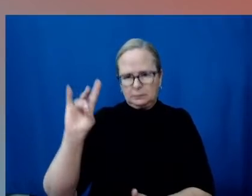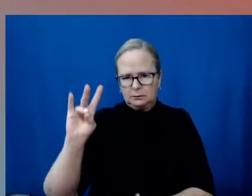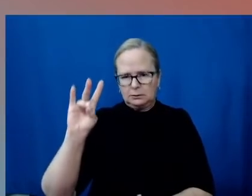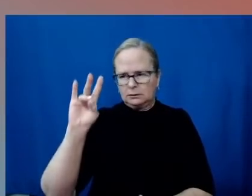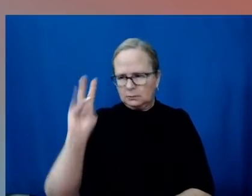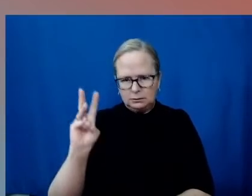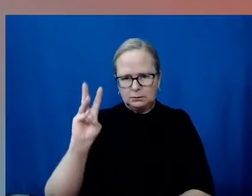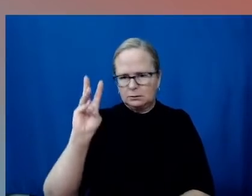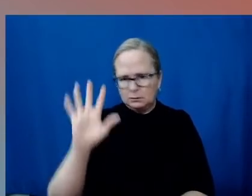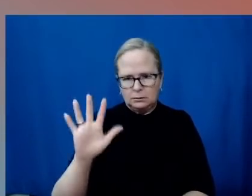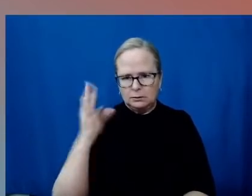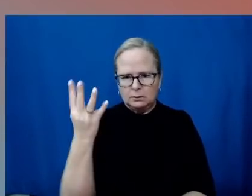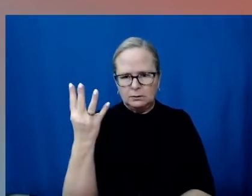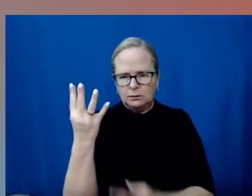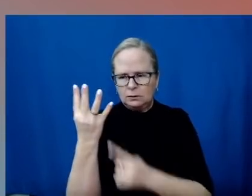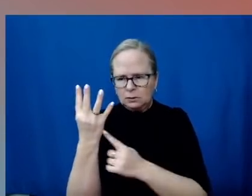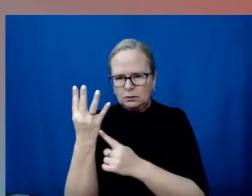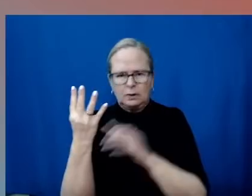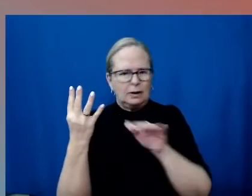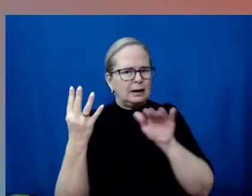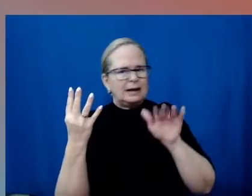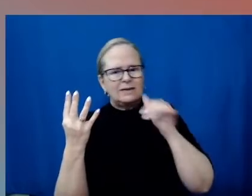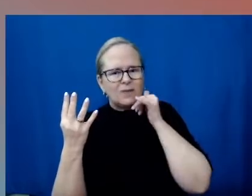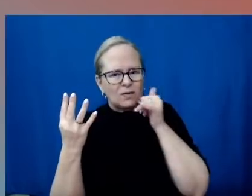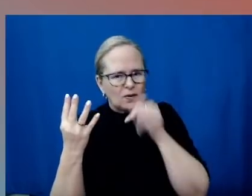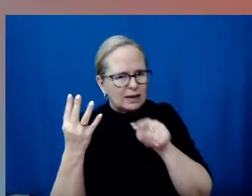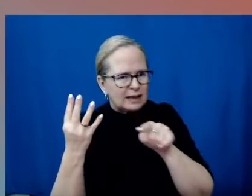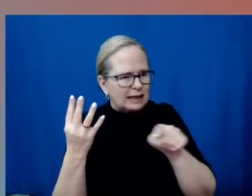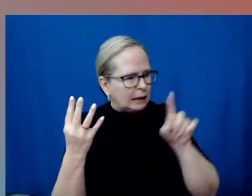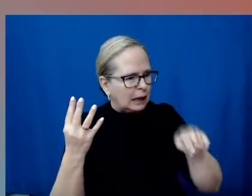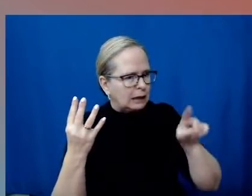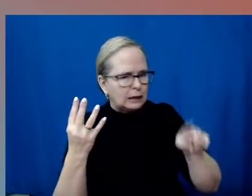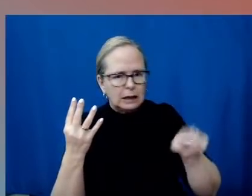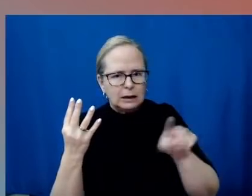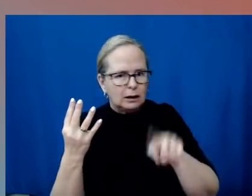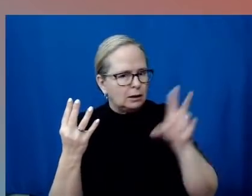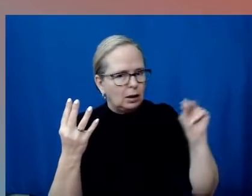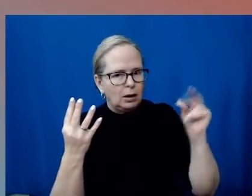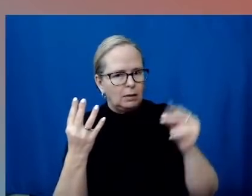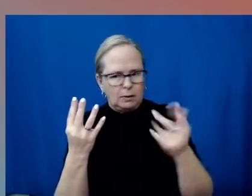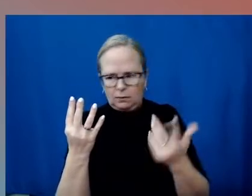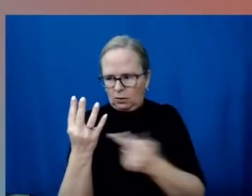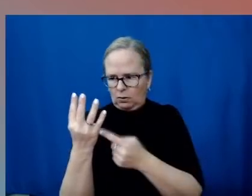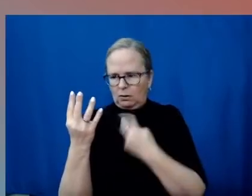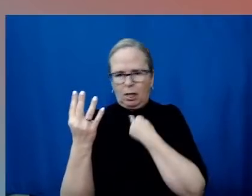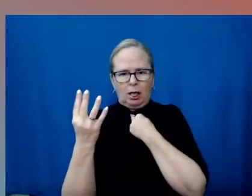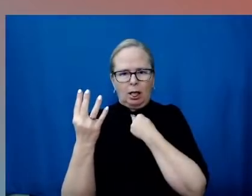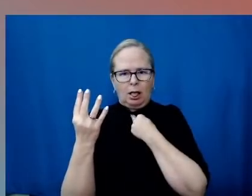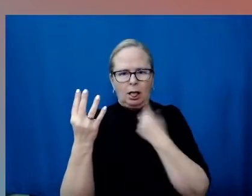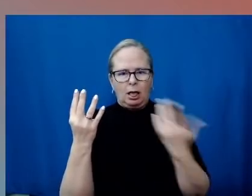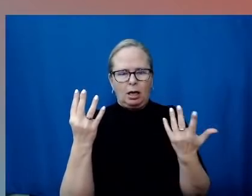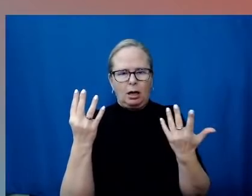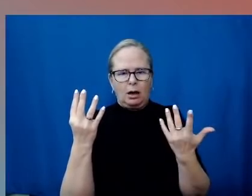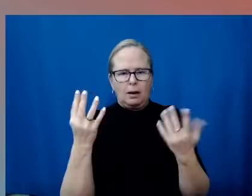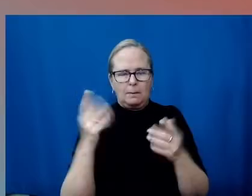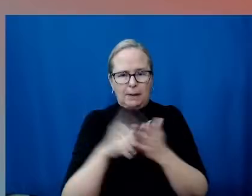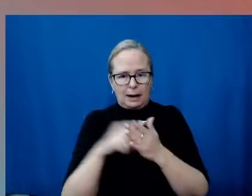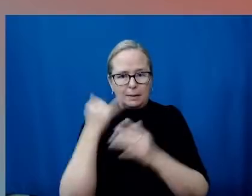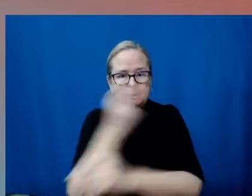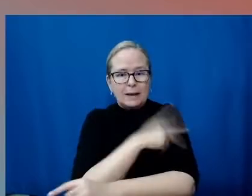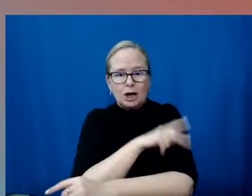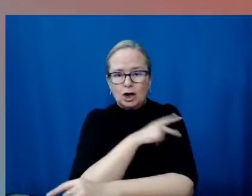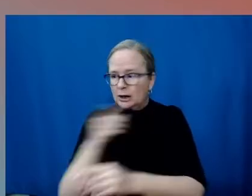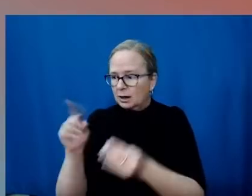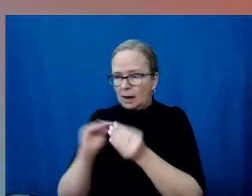extra nurses, there's no one to pick up and come in. And so those 4 are struggling with more patients and with less help. And